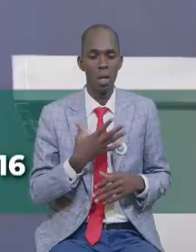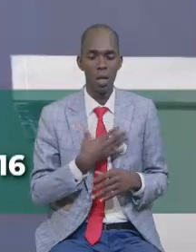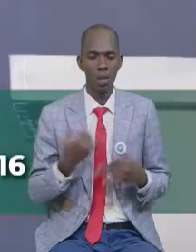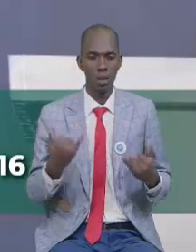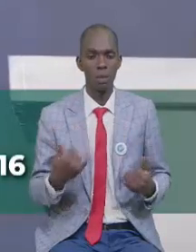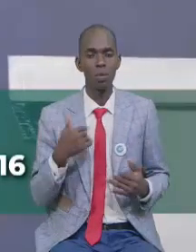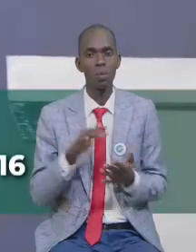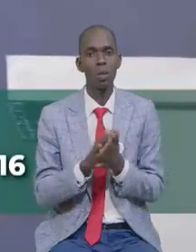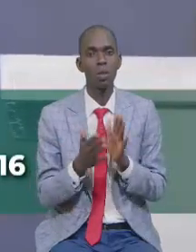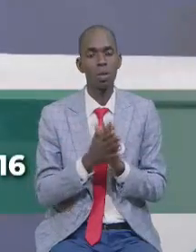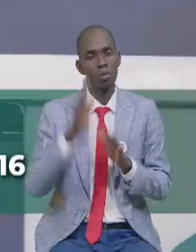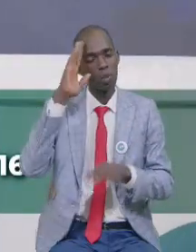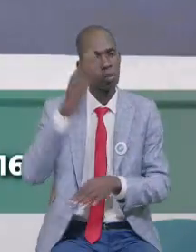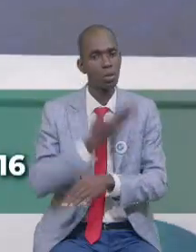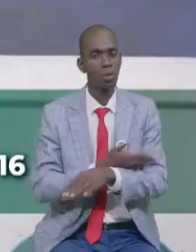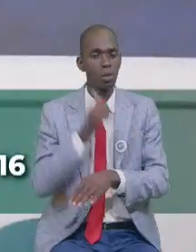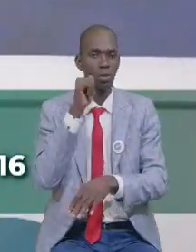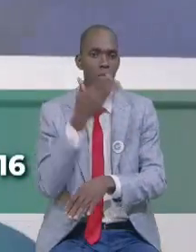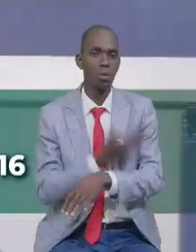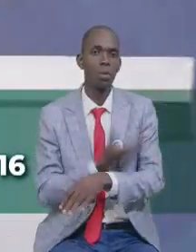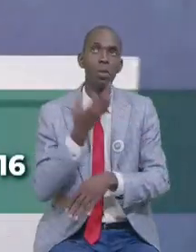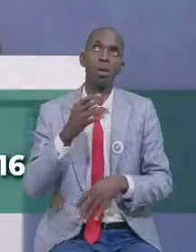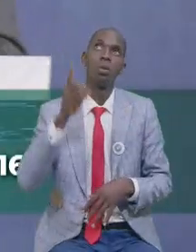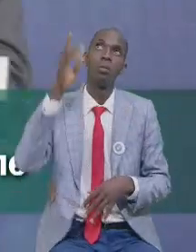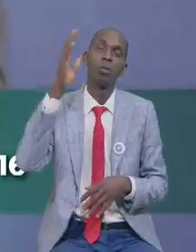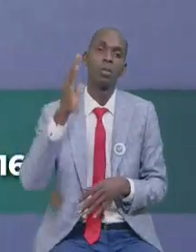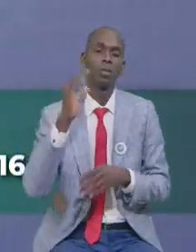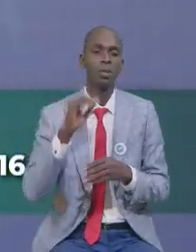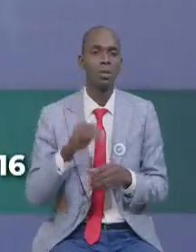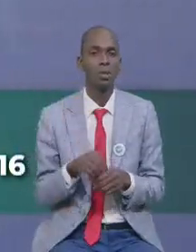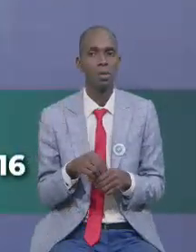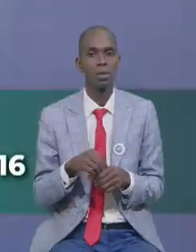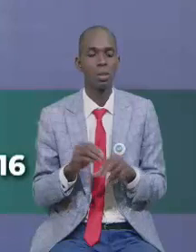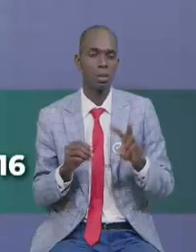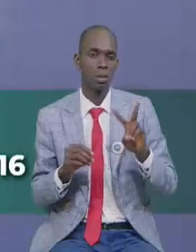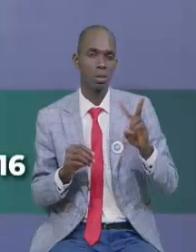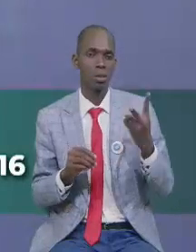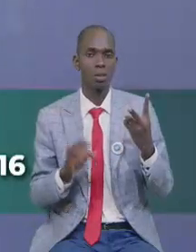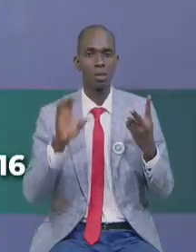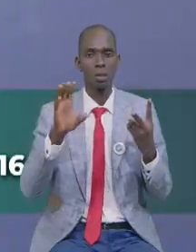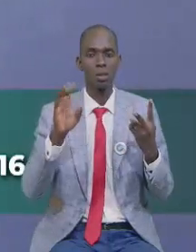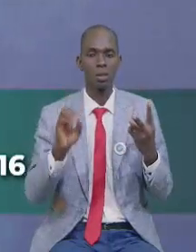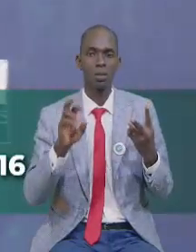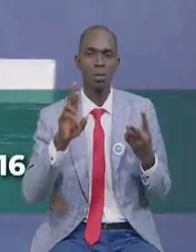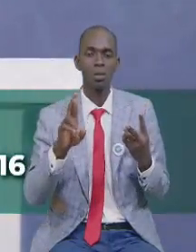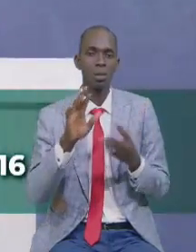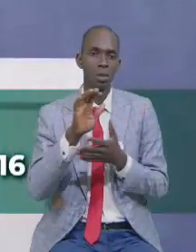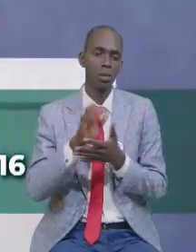God, the daughters of God. In 2 Corinthians chapter